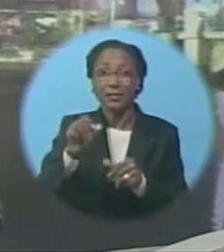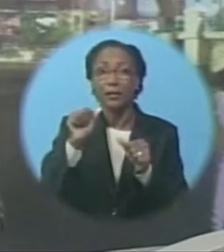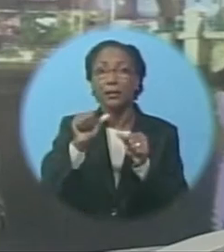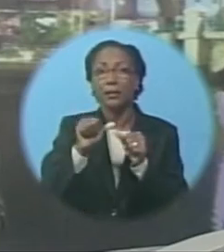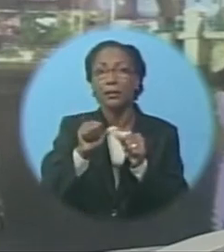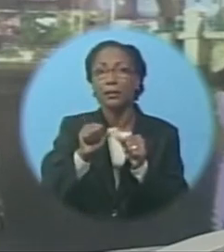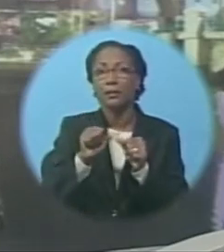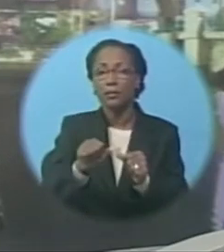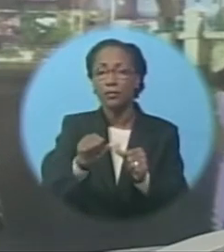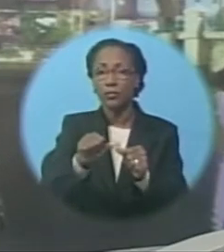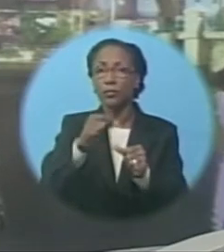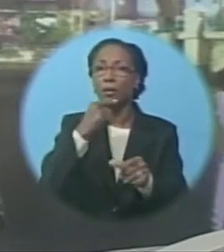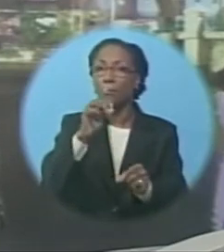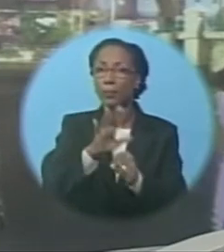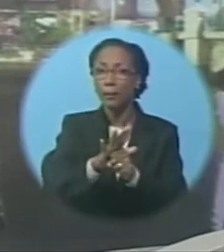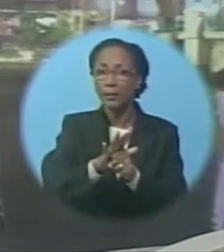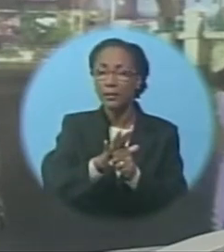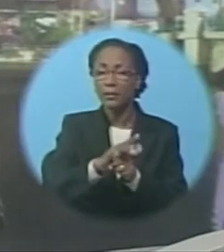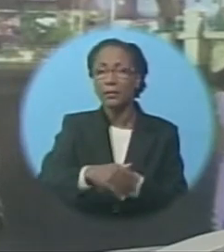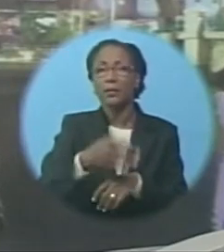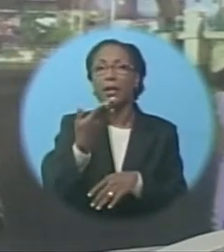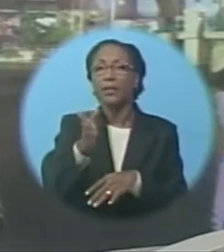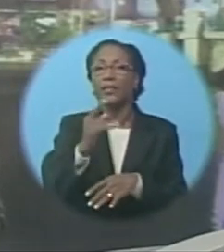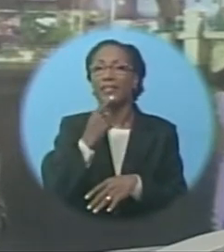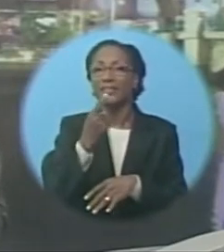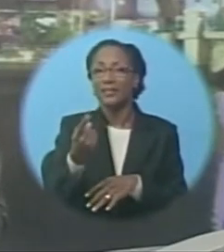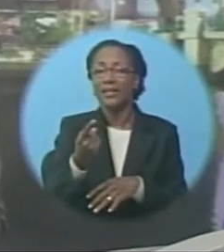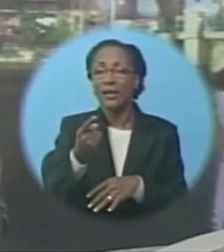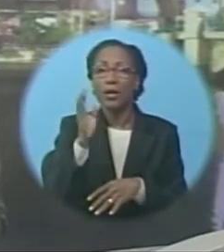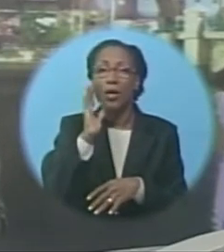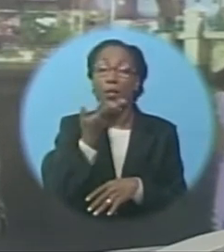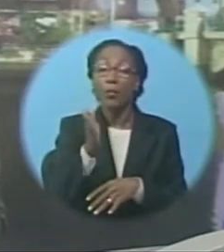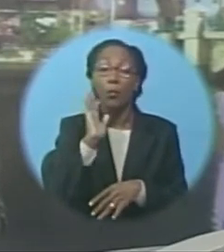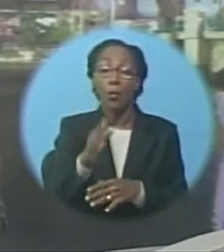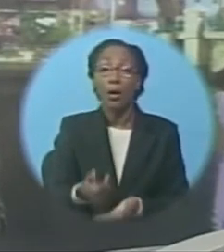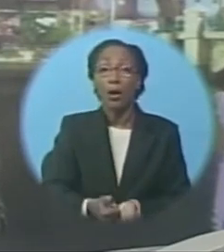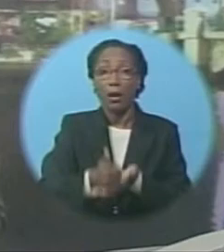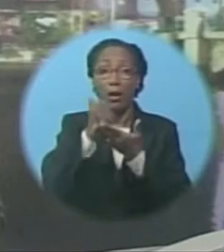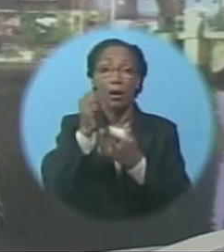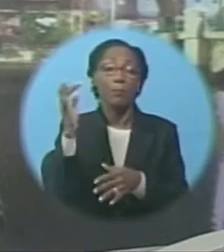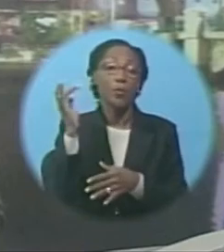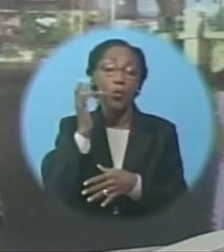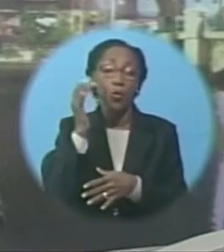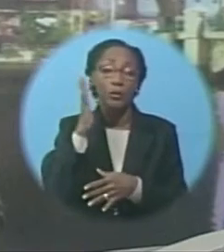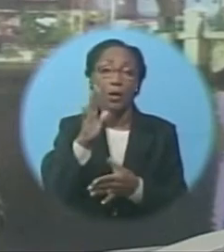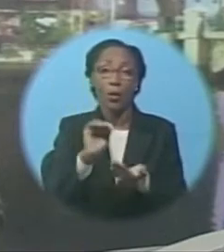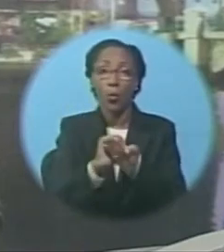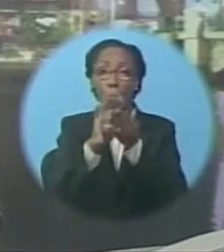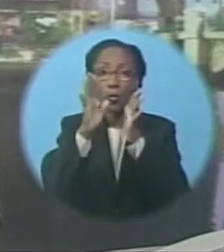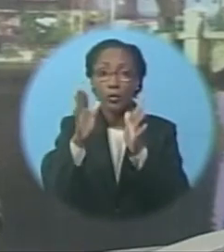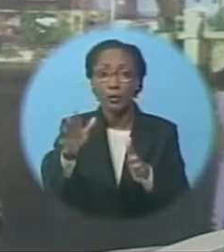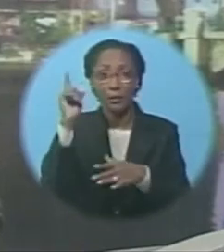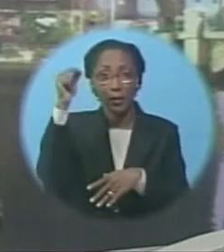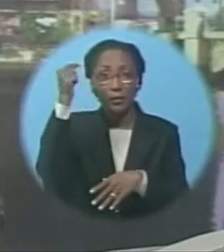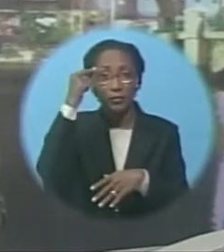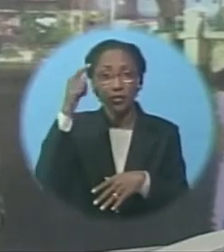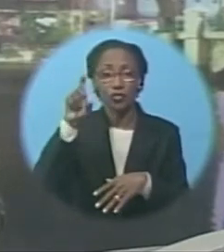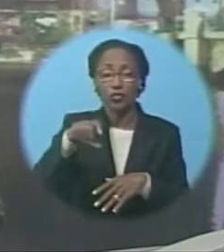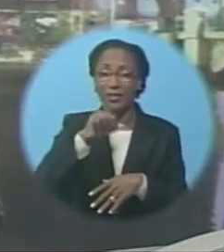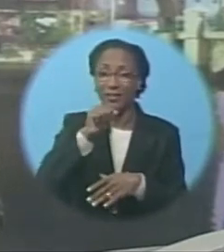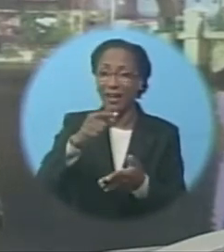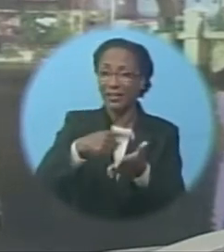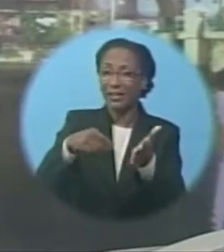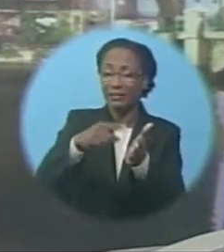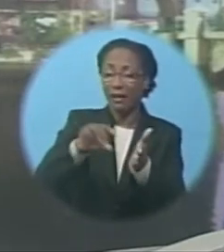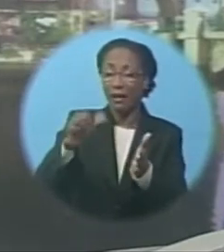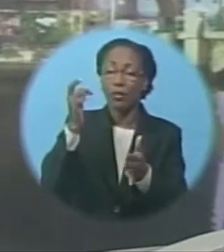hoteliers. While supporting government's move to assist the Hilton, she says government must also ensure it does not neglect other